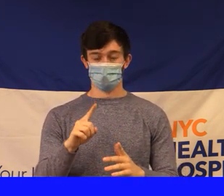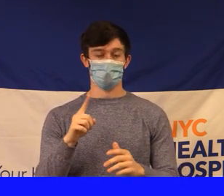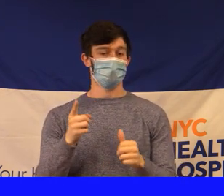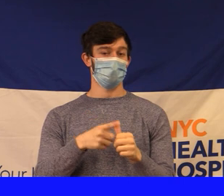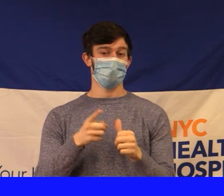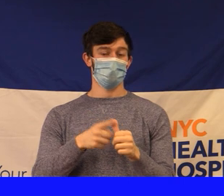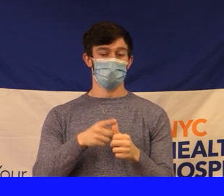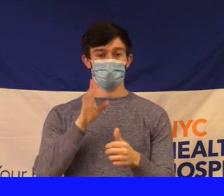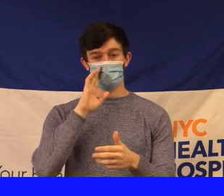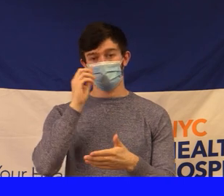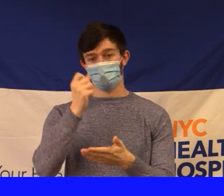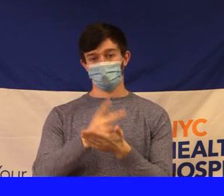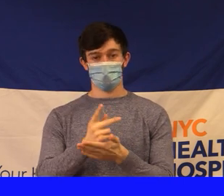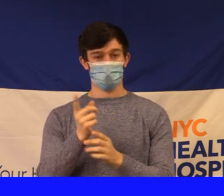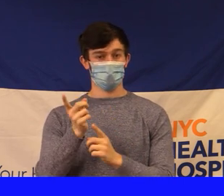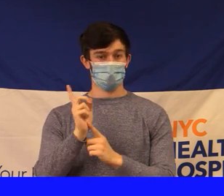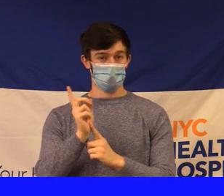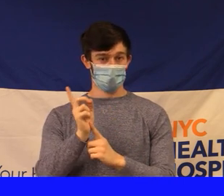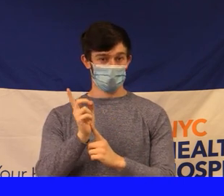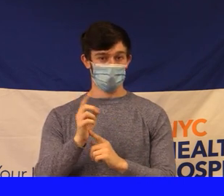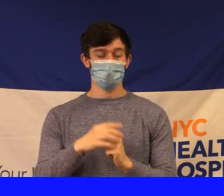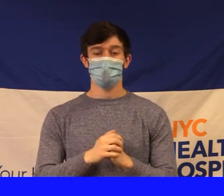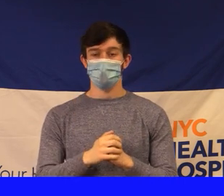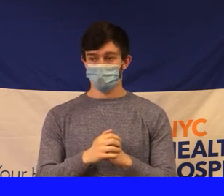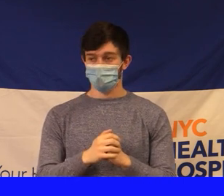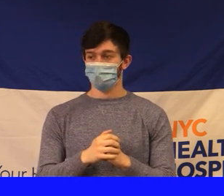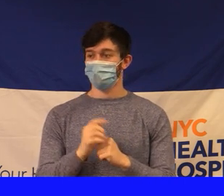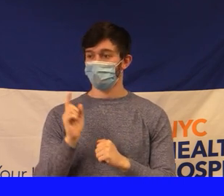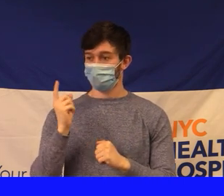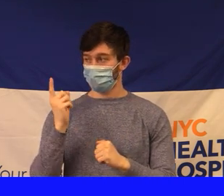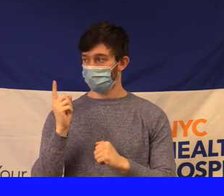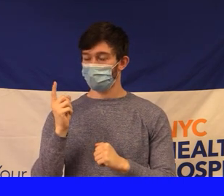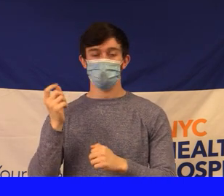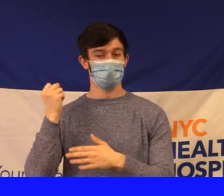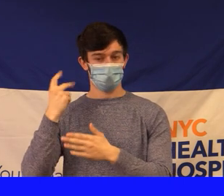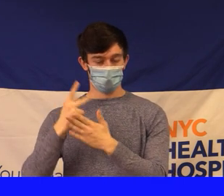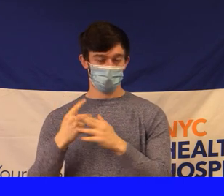minutes. So move. And a second, please.